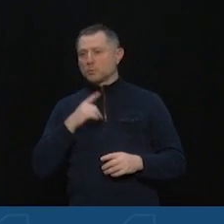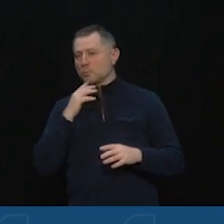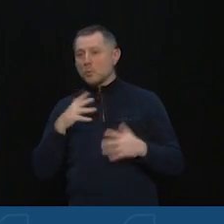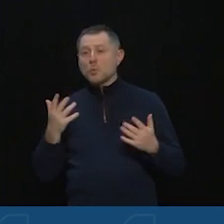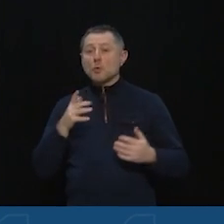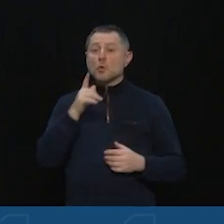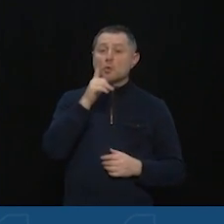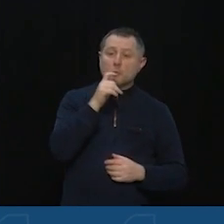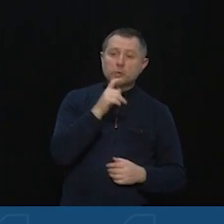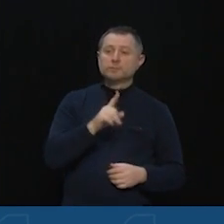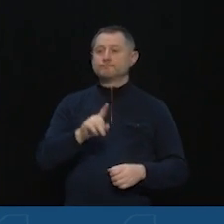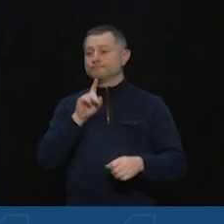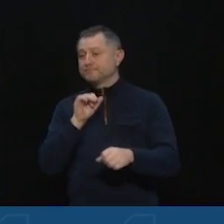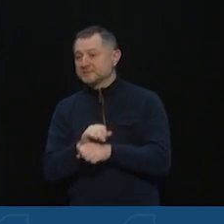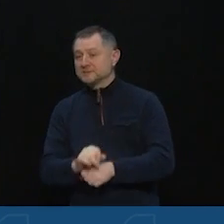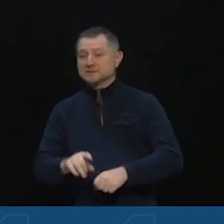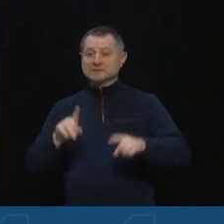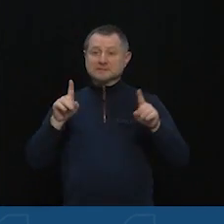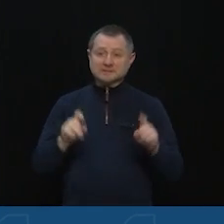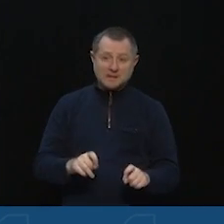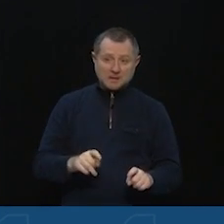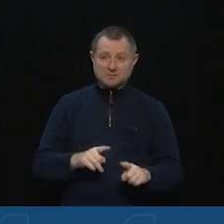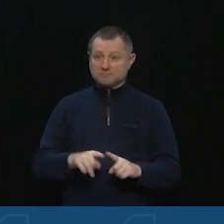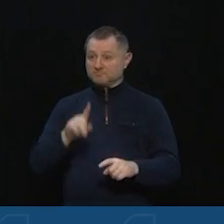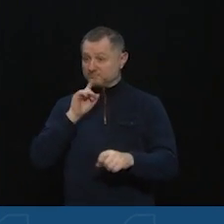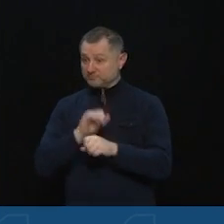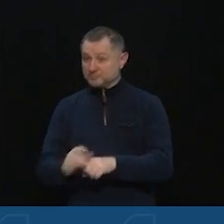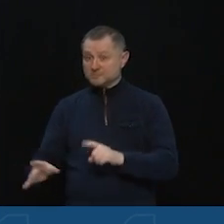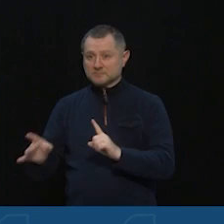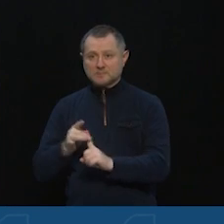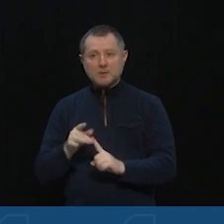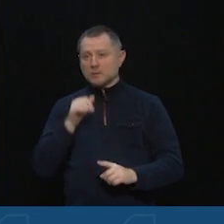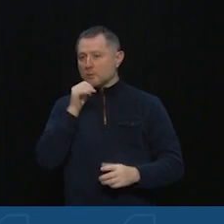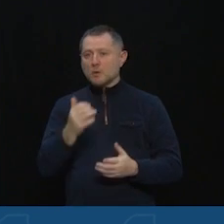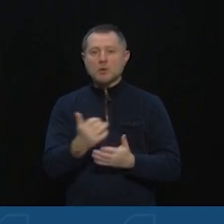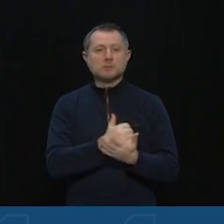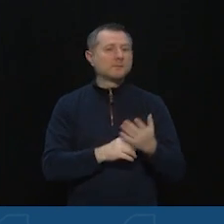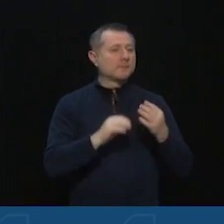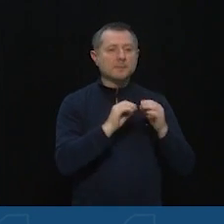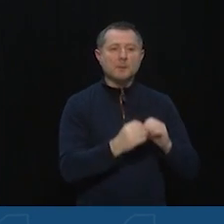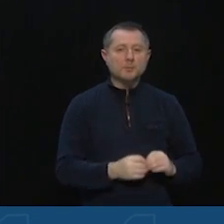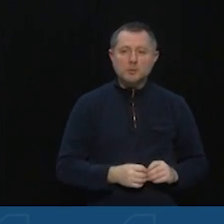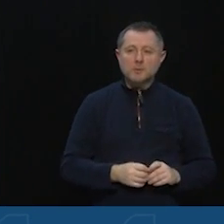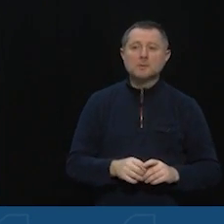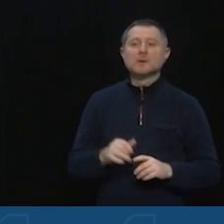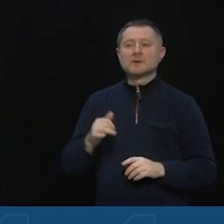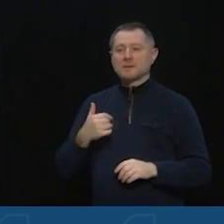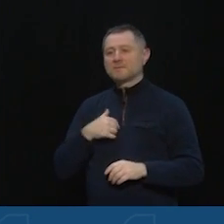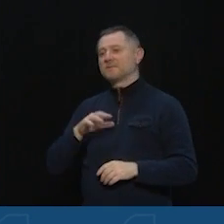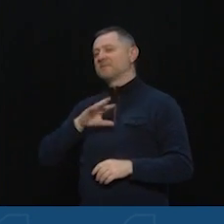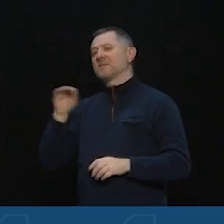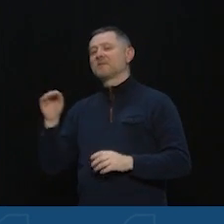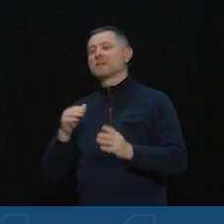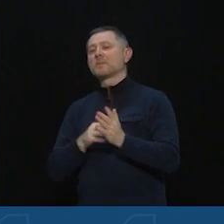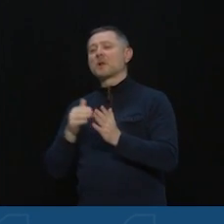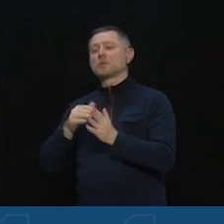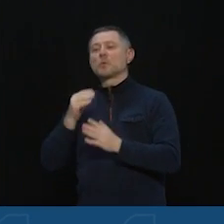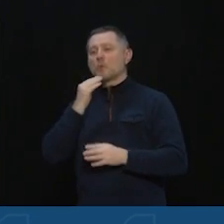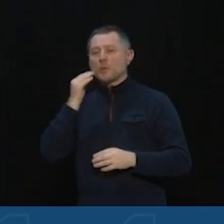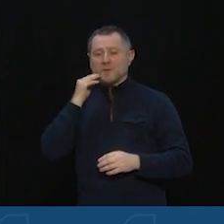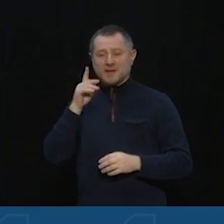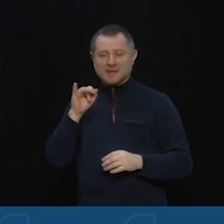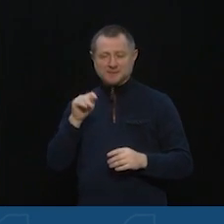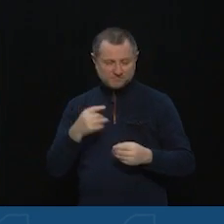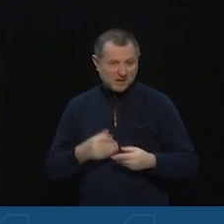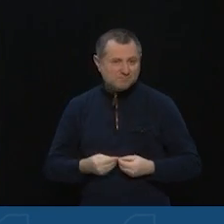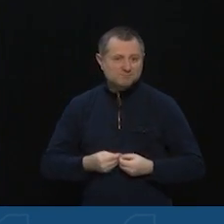test positive. You heard that the governor say that we've had over 50 million home test kits distributed, and we know people are procuring